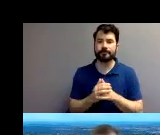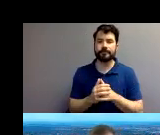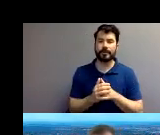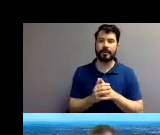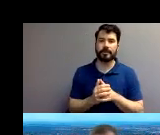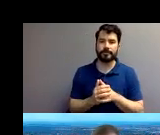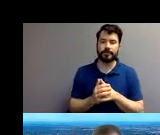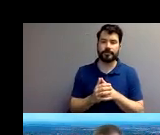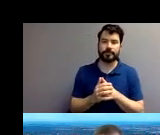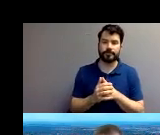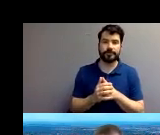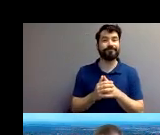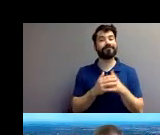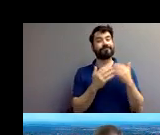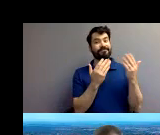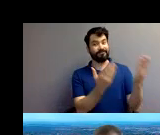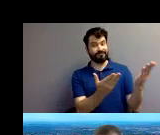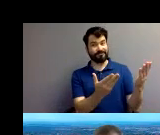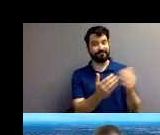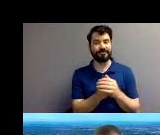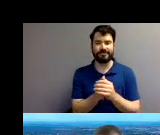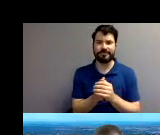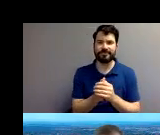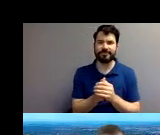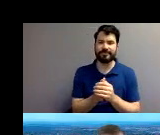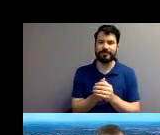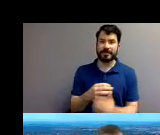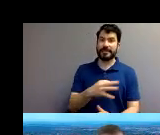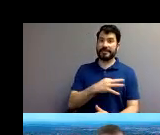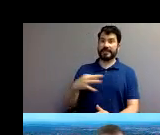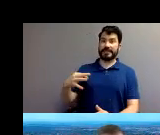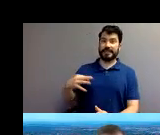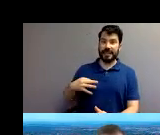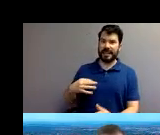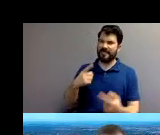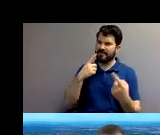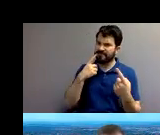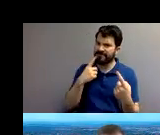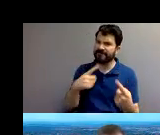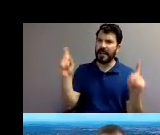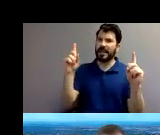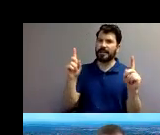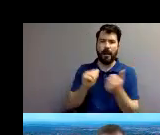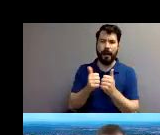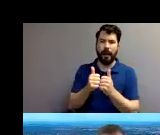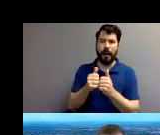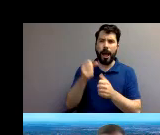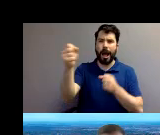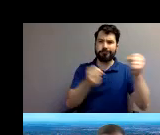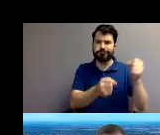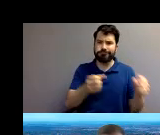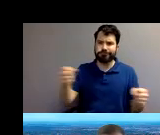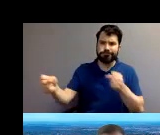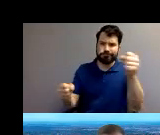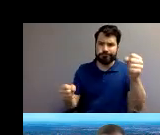And as you look at this slide, I think the most effective staffing model for Michigan Medicine will center around a more flexible